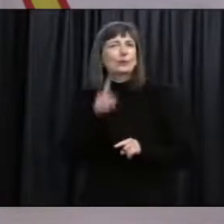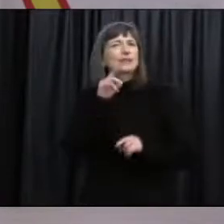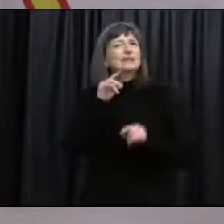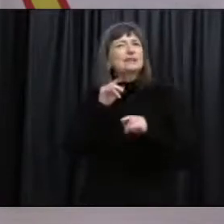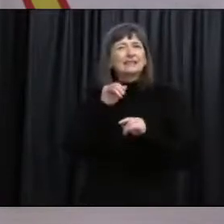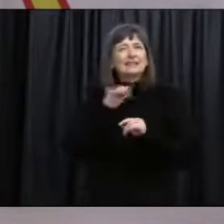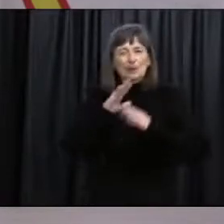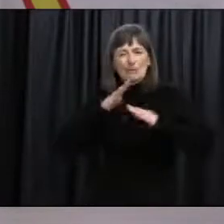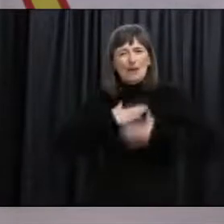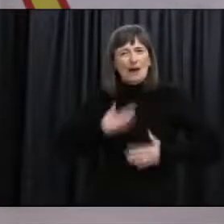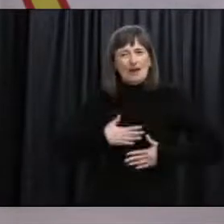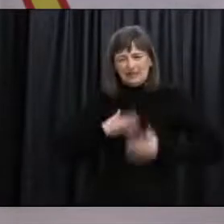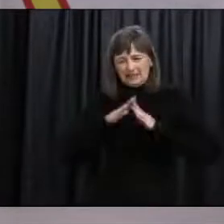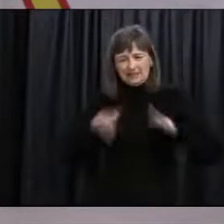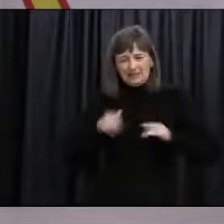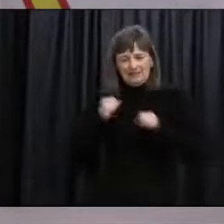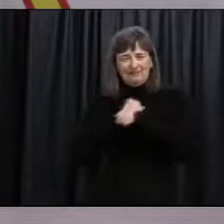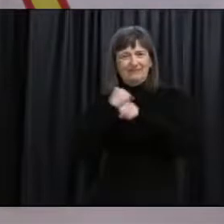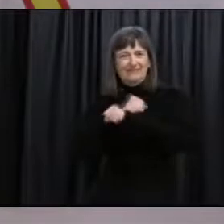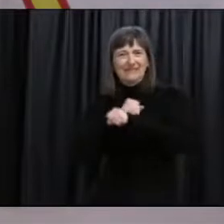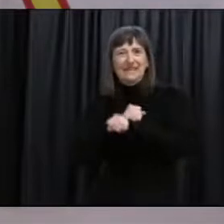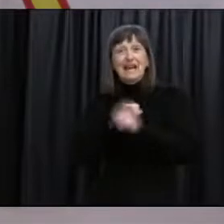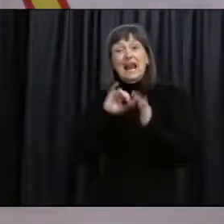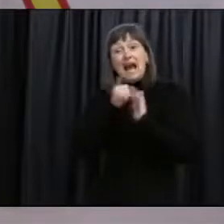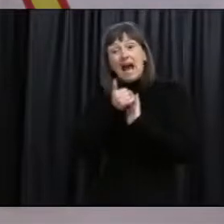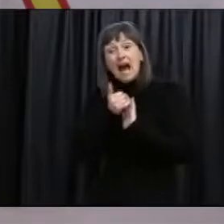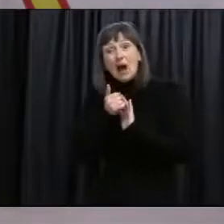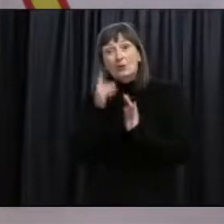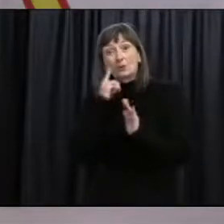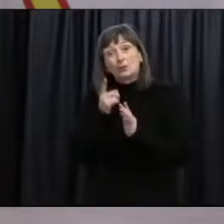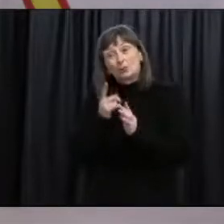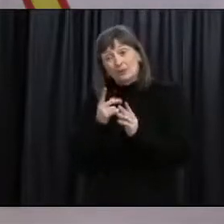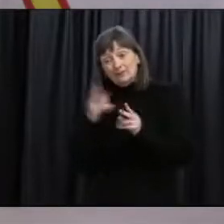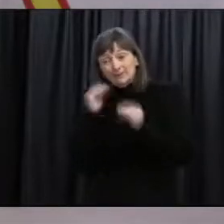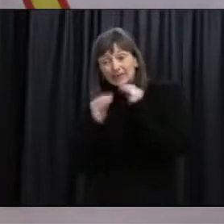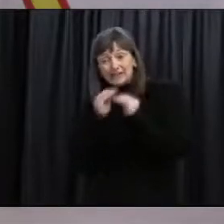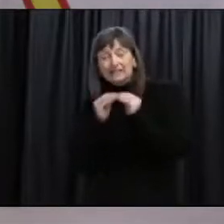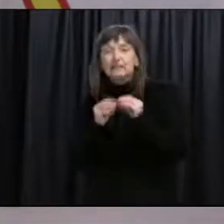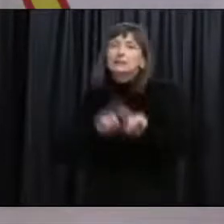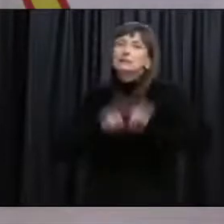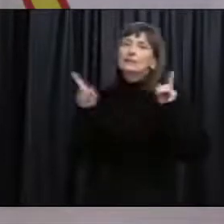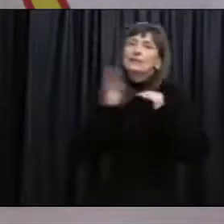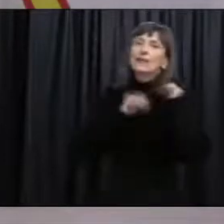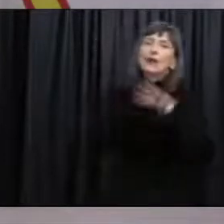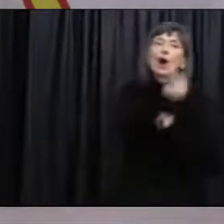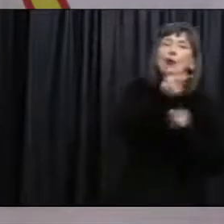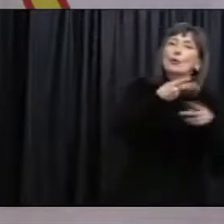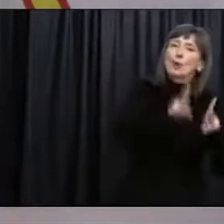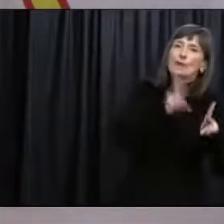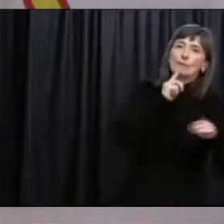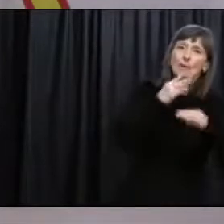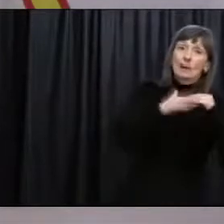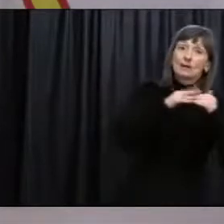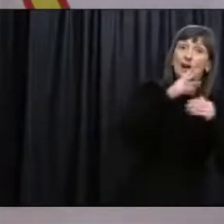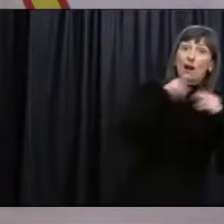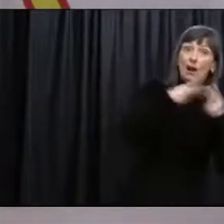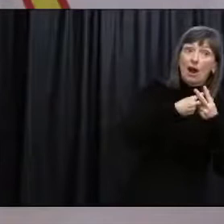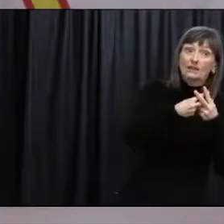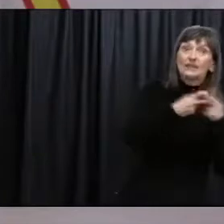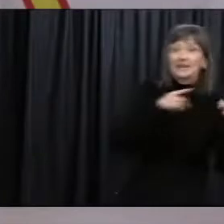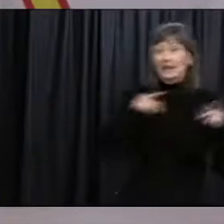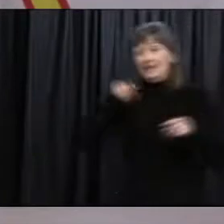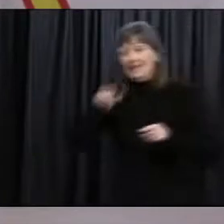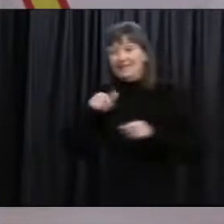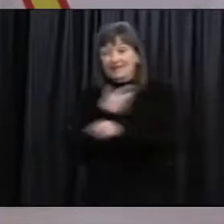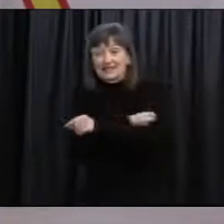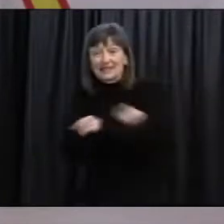different than how we would treat non-vaccine related thrombosis or blood clots. A memo has been prepared for healthcare providers to share